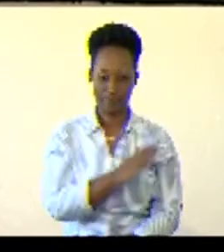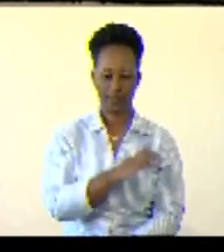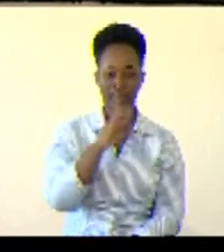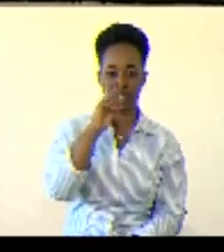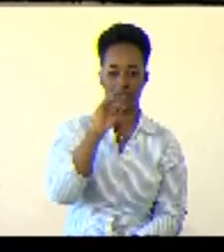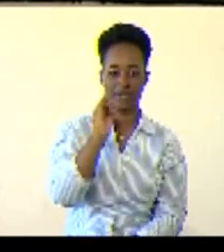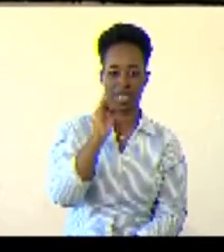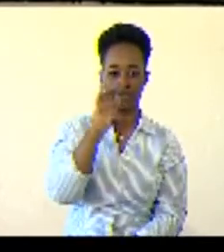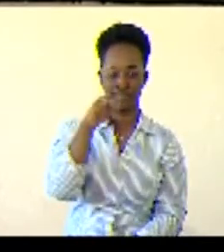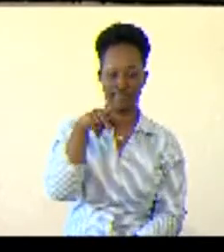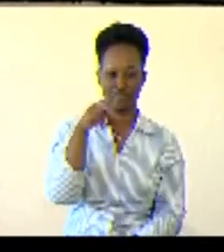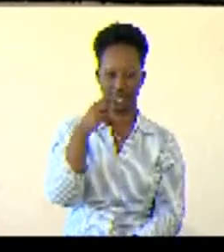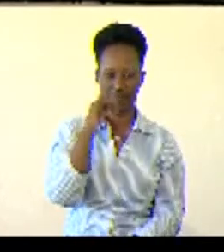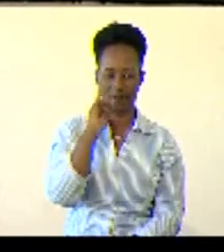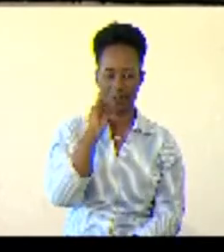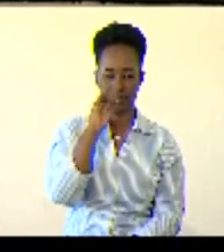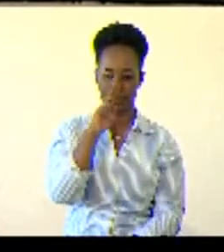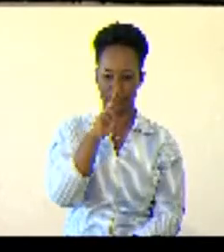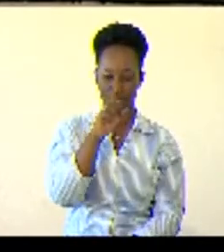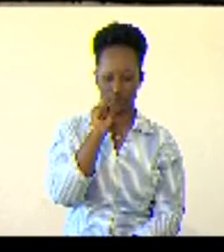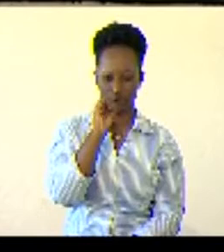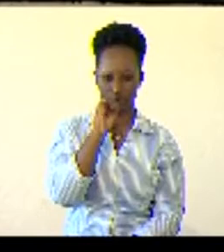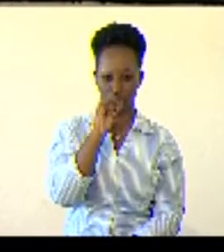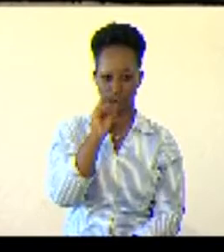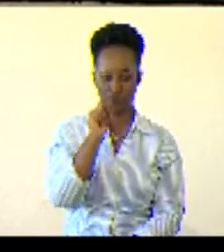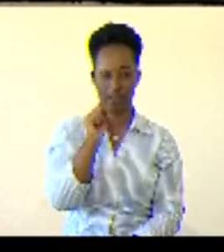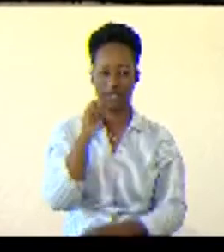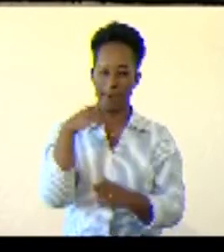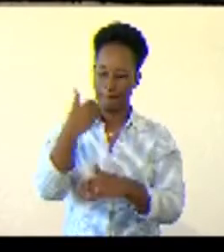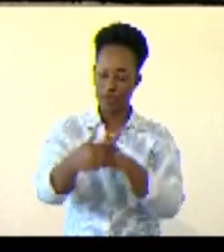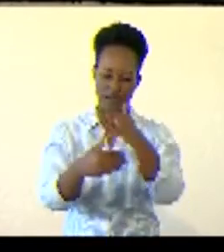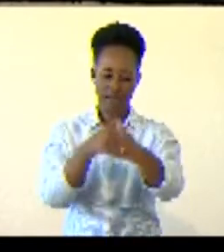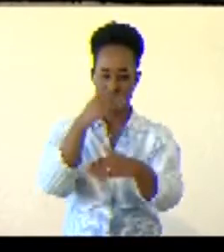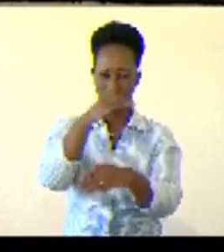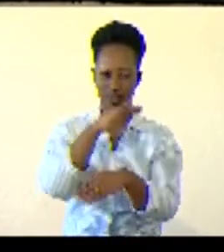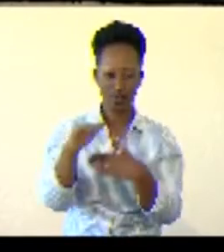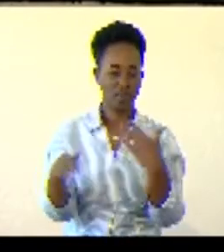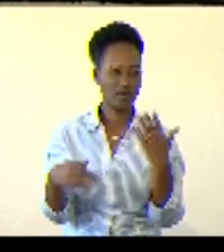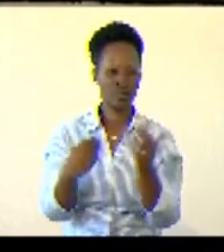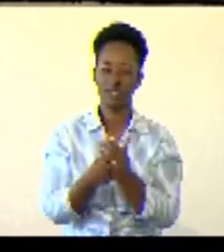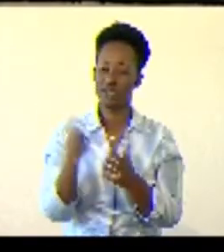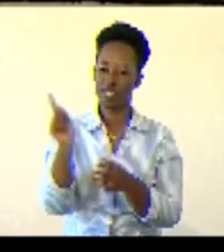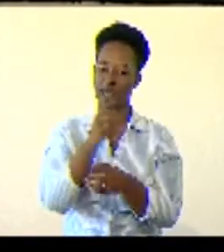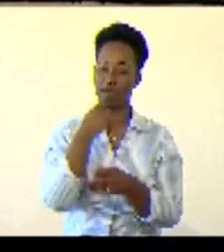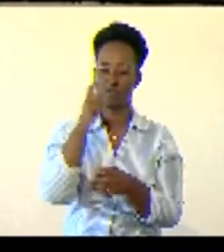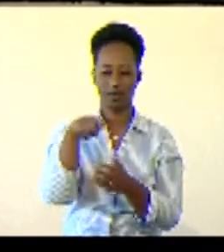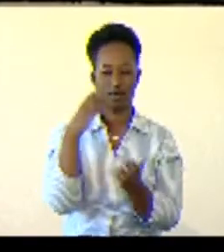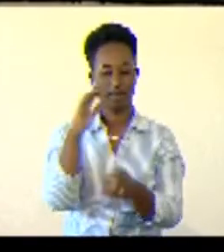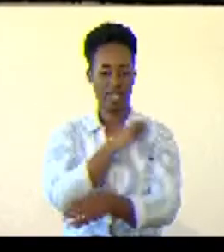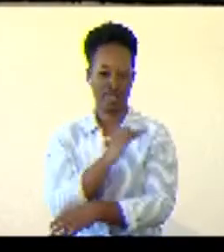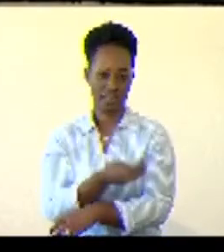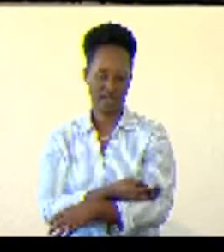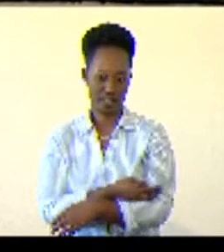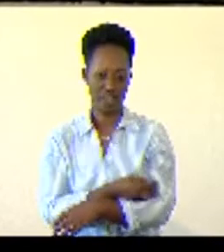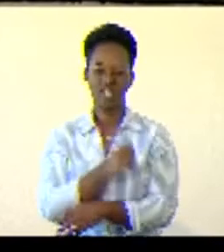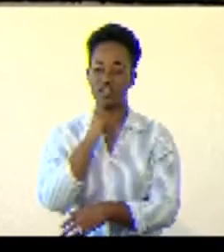where we talked about facilitated diffusion. And we said those processes do not require energy. There is